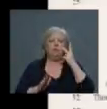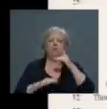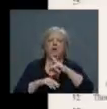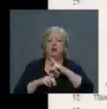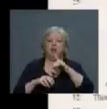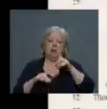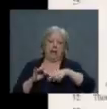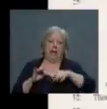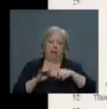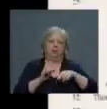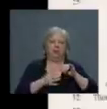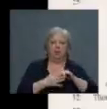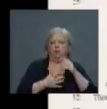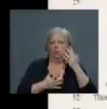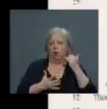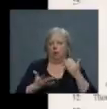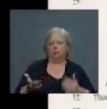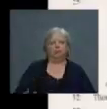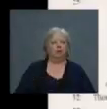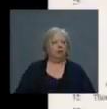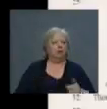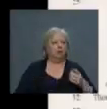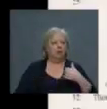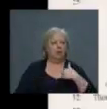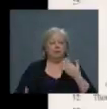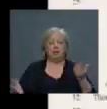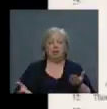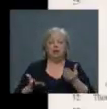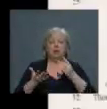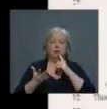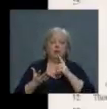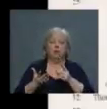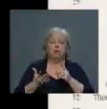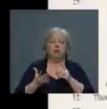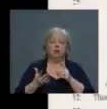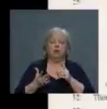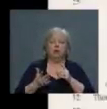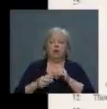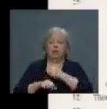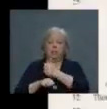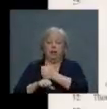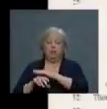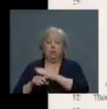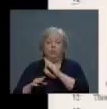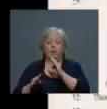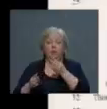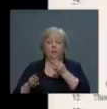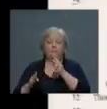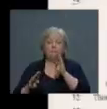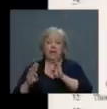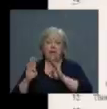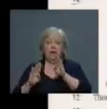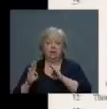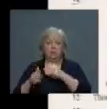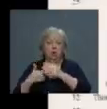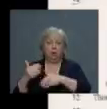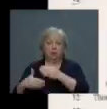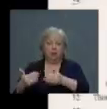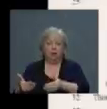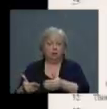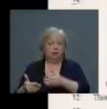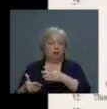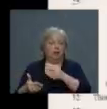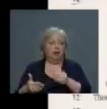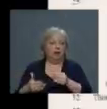they relate to. What you have here are the ones, though, that based on the bidding process, based on looking